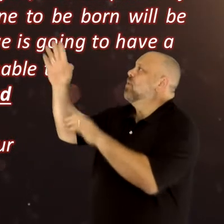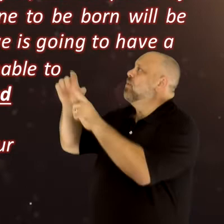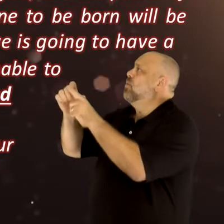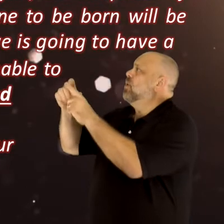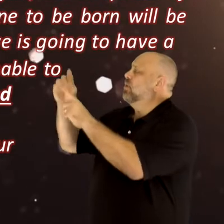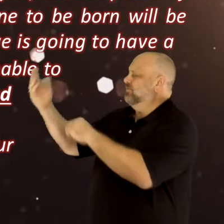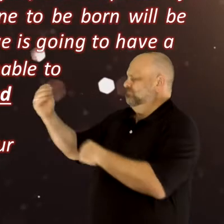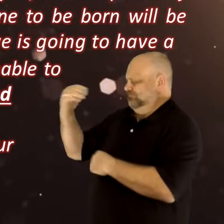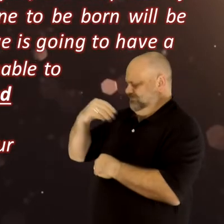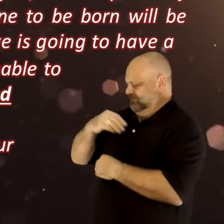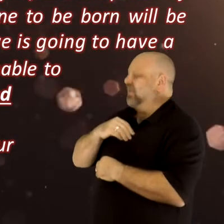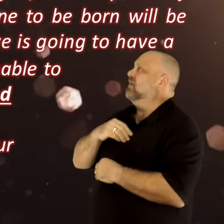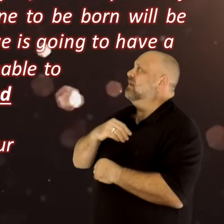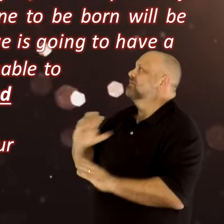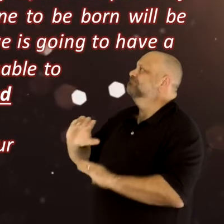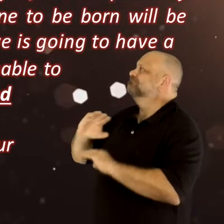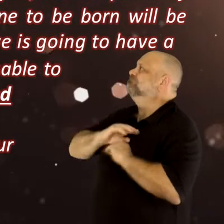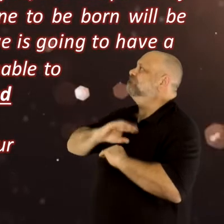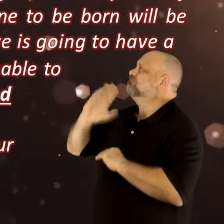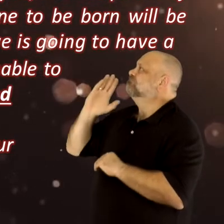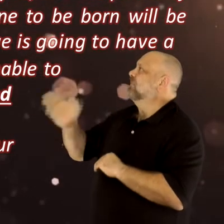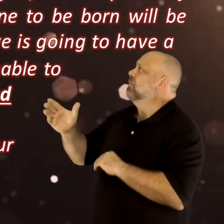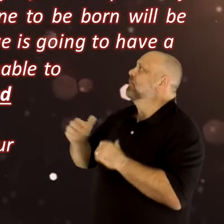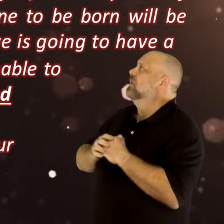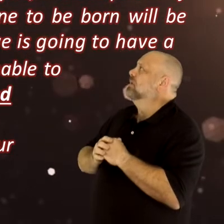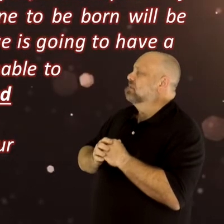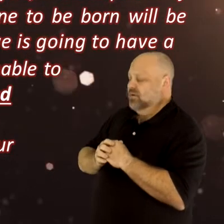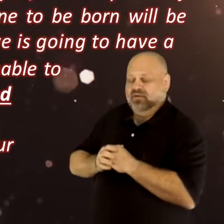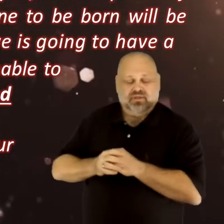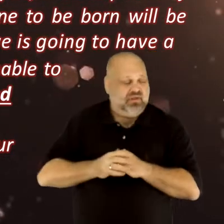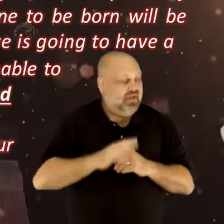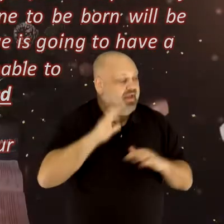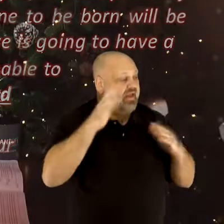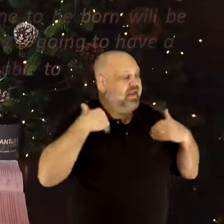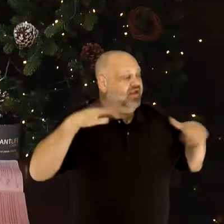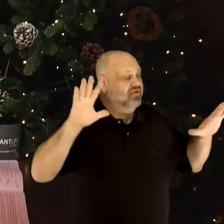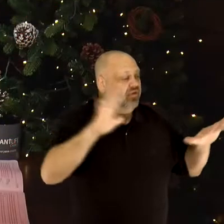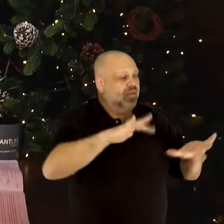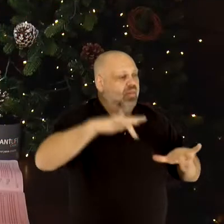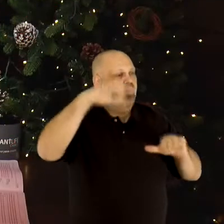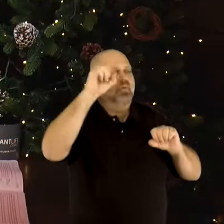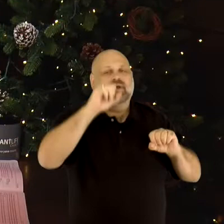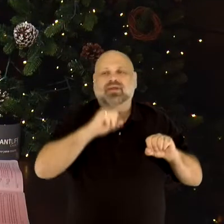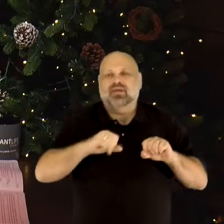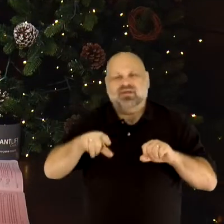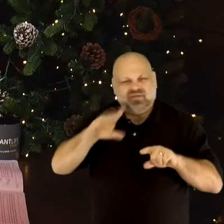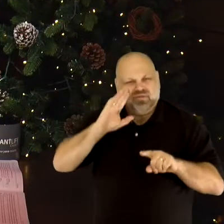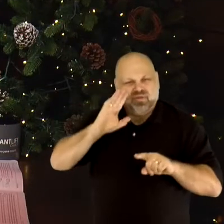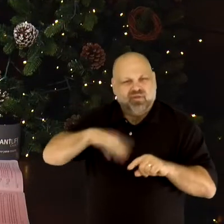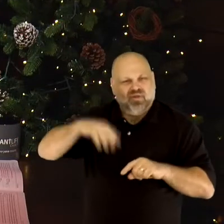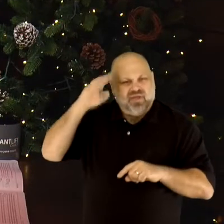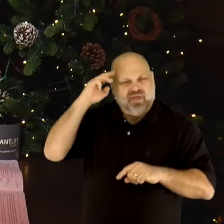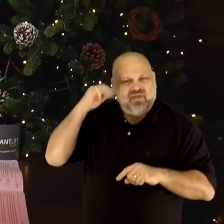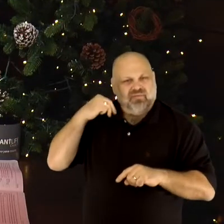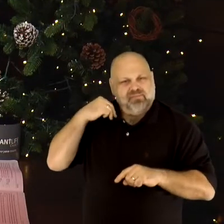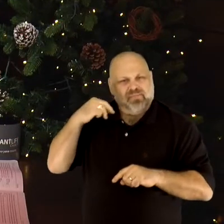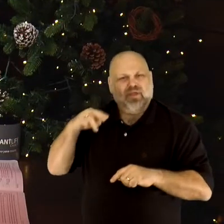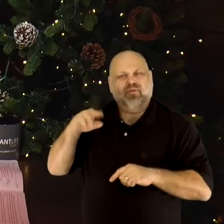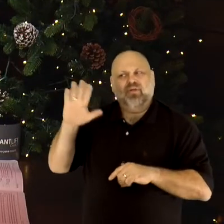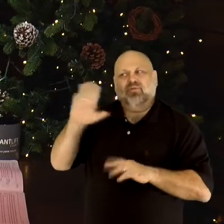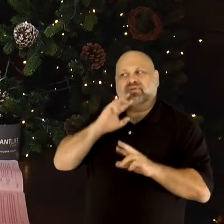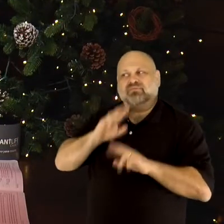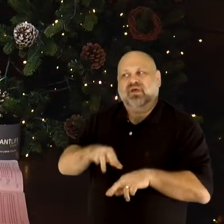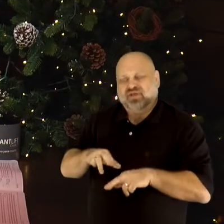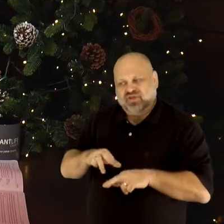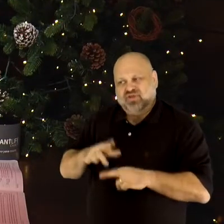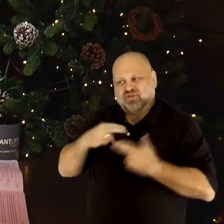me be fulfilled." Then the angel left her. You know, Mary's response was a human response. She